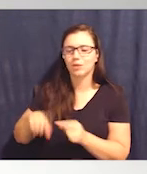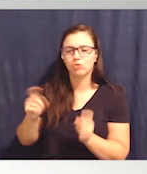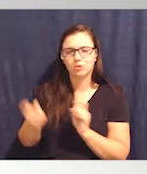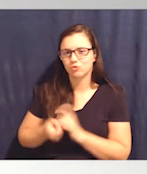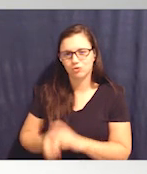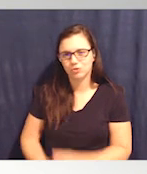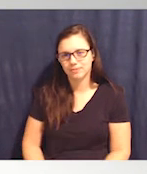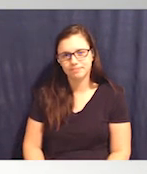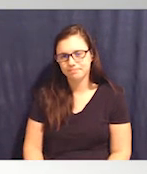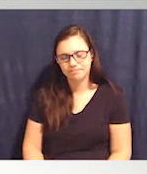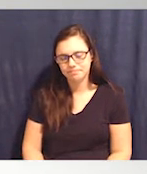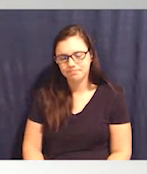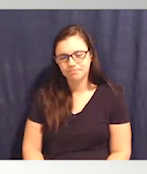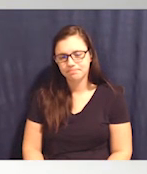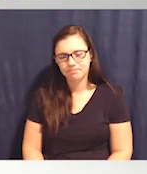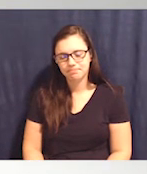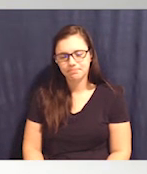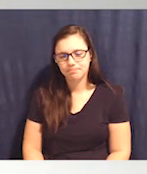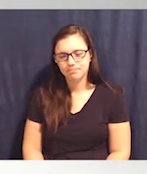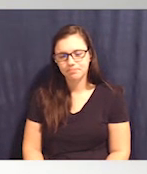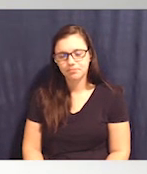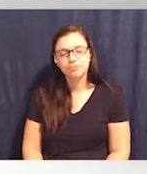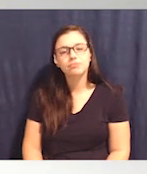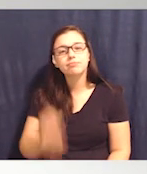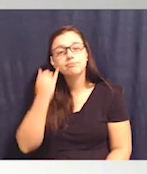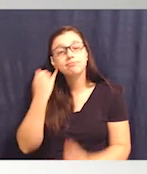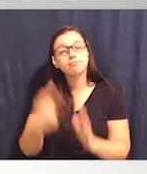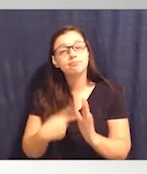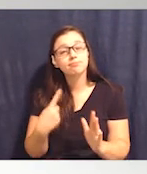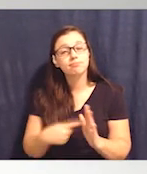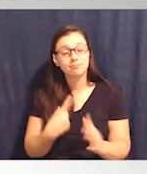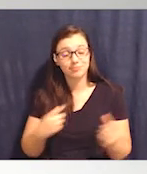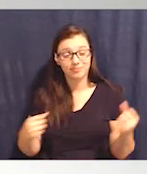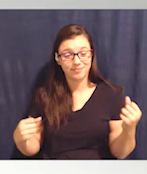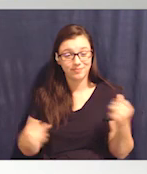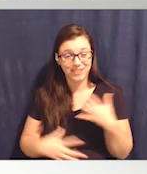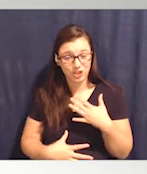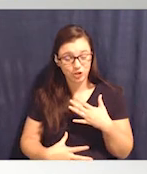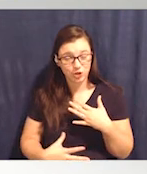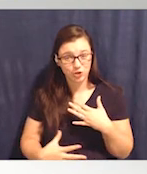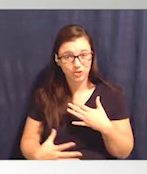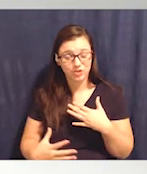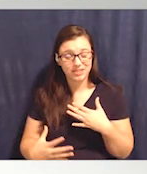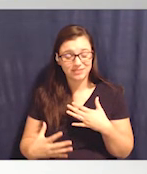If sometimes fear wins out, don't beat yourself up.